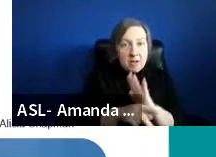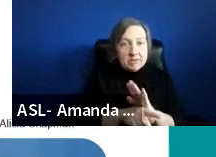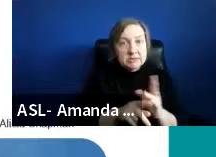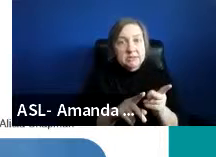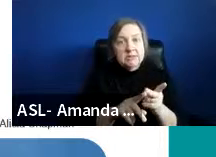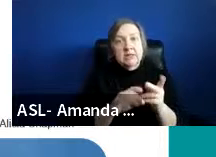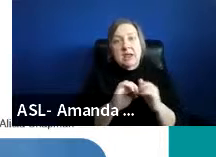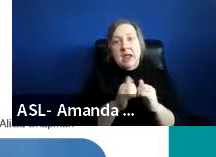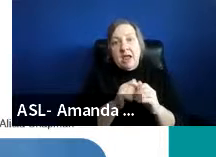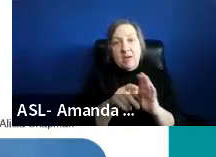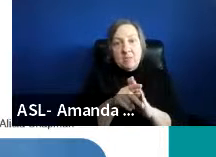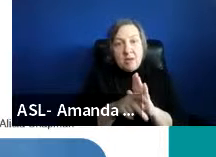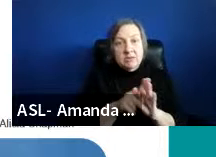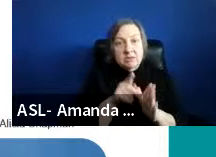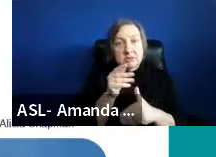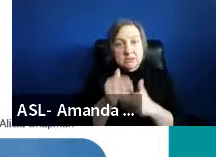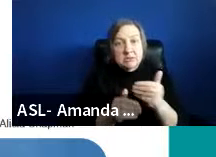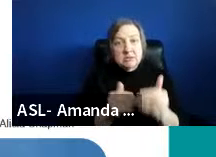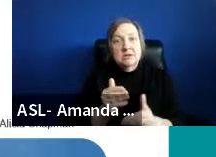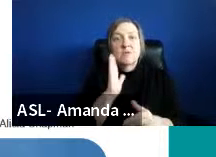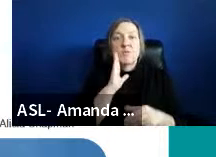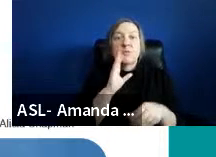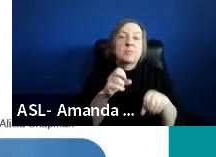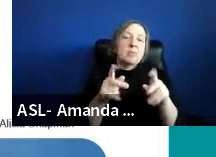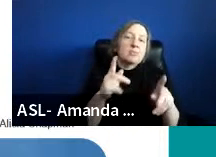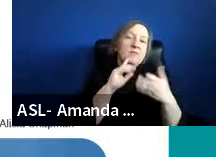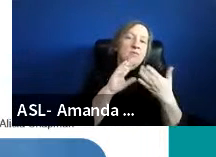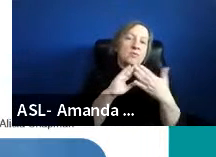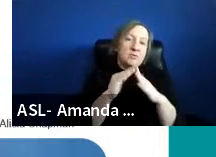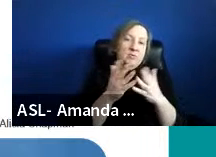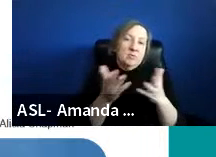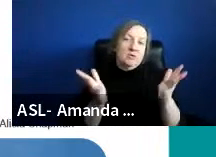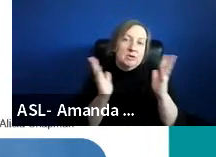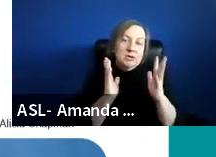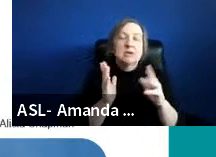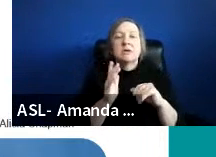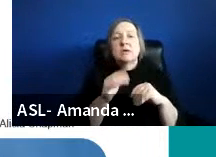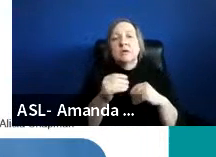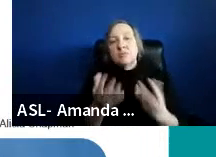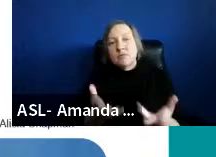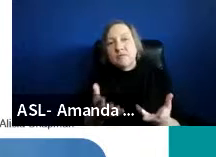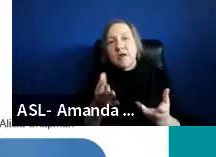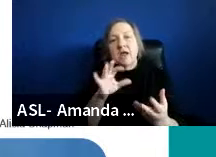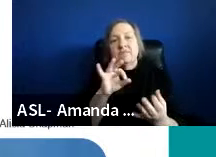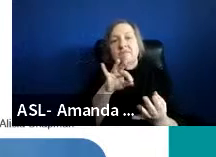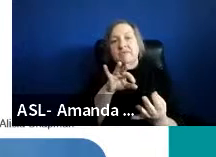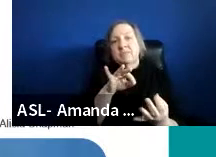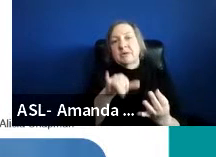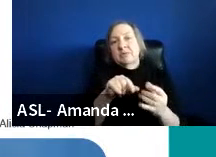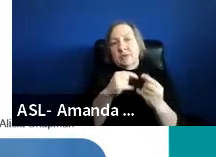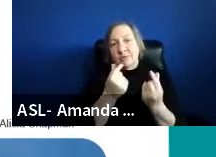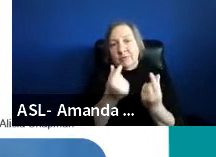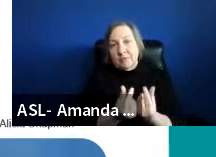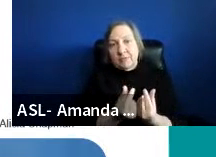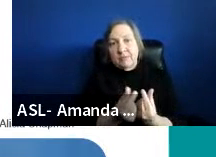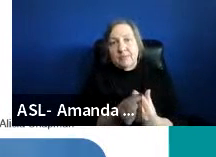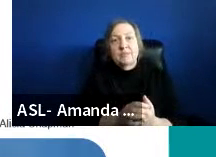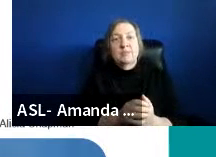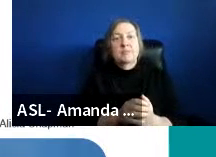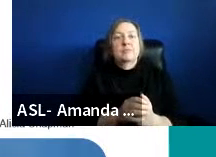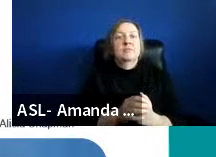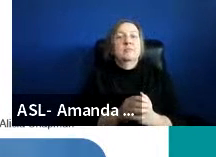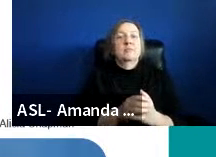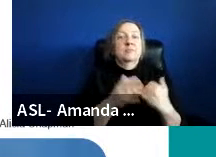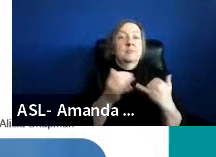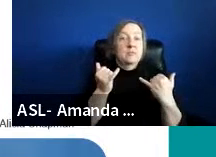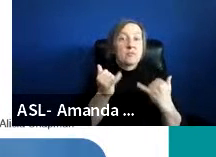those policies move. There will be opportunities for the community to provide, you know, input to that group. And, you know, as of